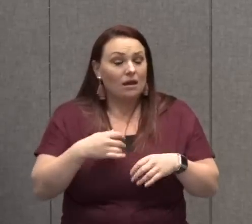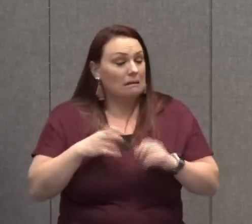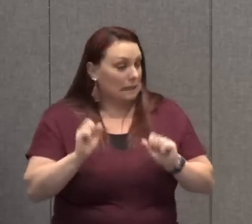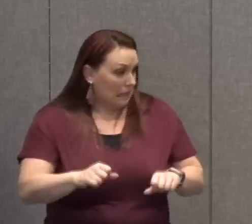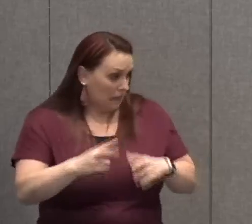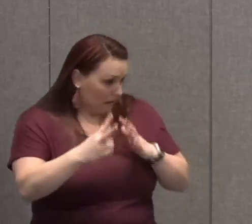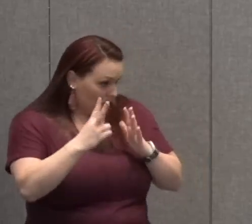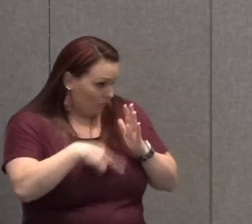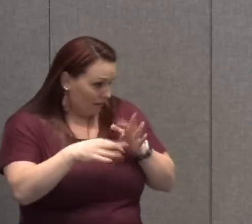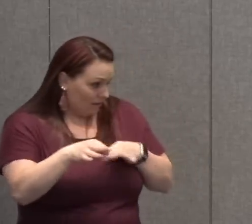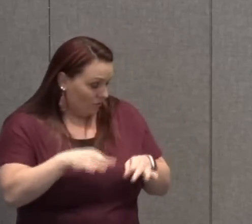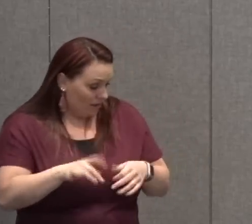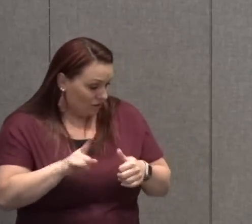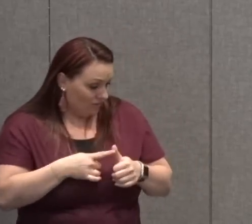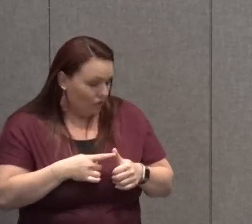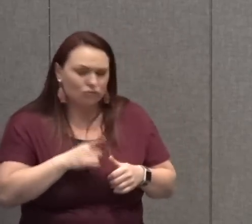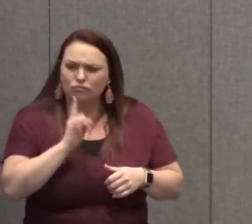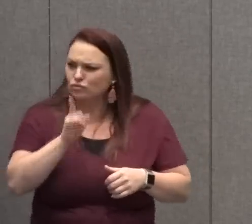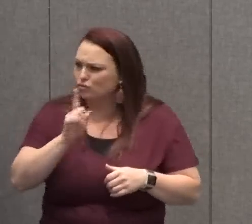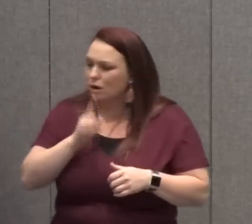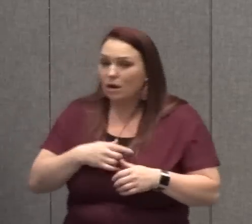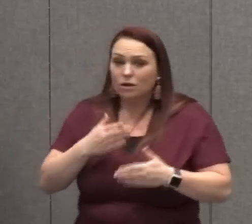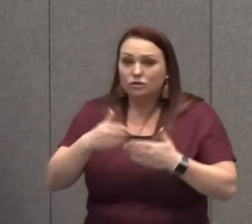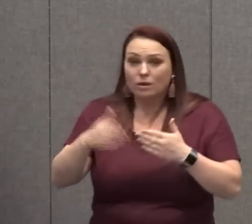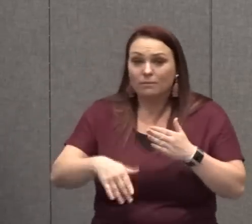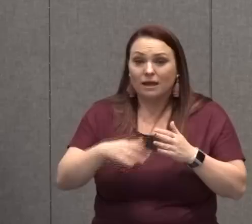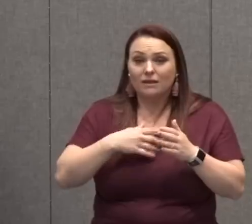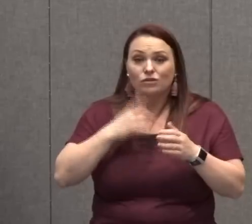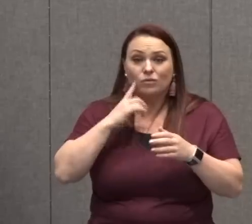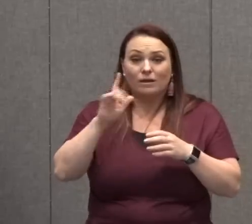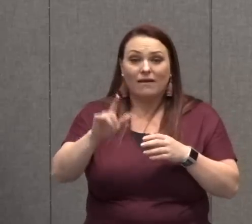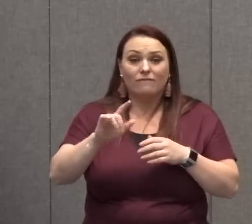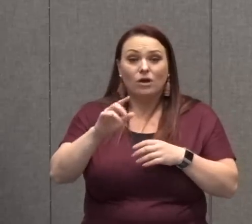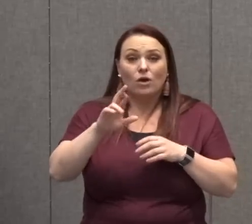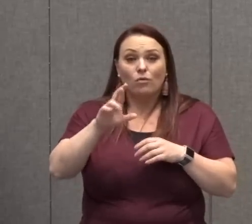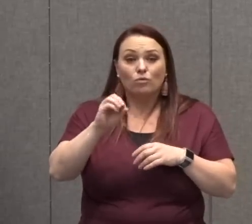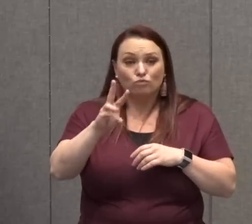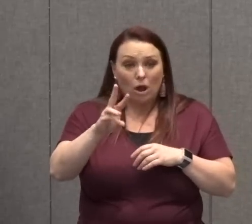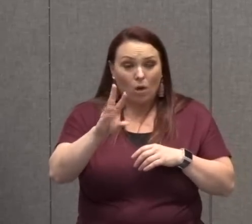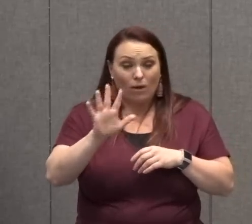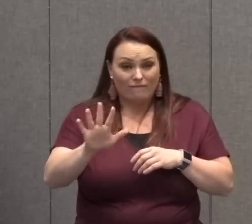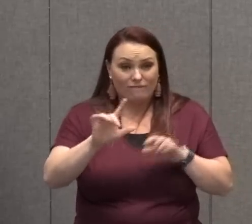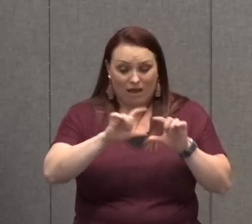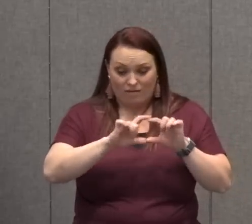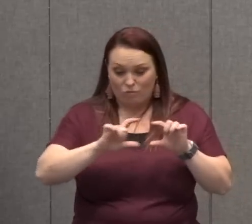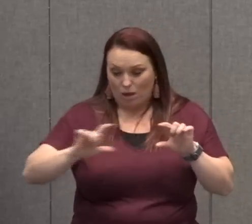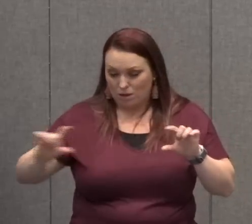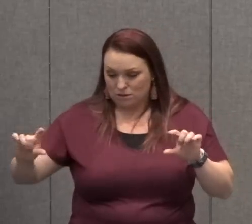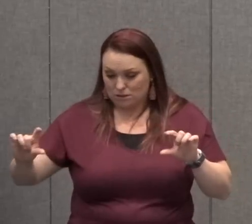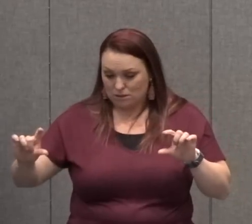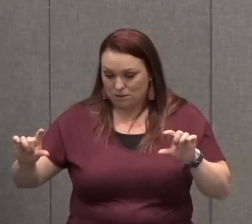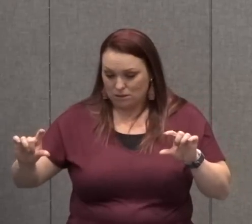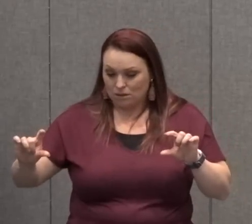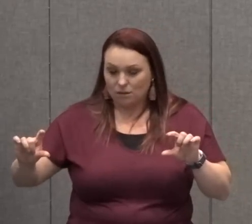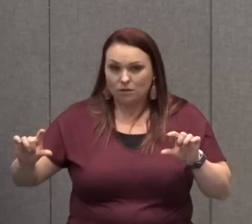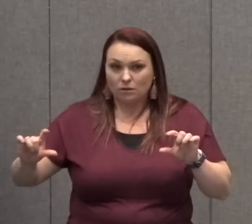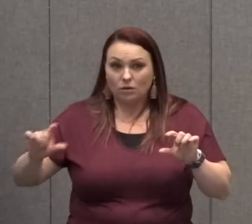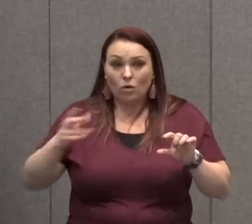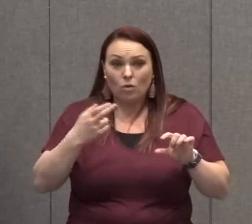sure so to complete you must complete a row of five boxes either horizontally